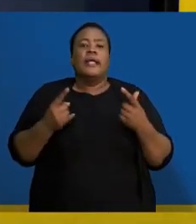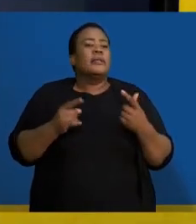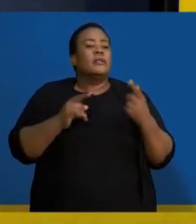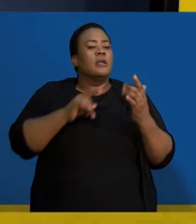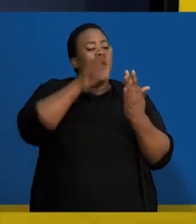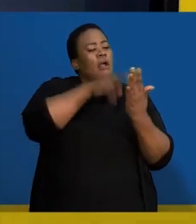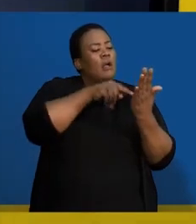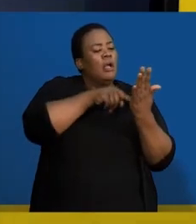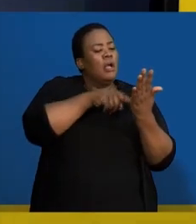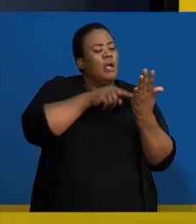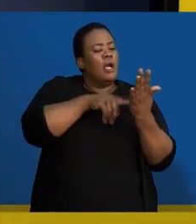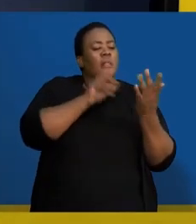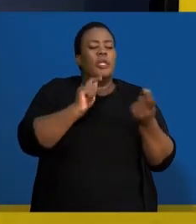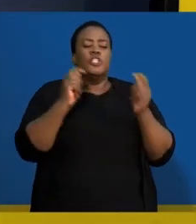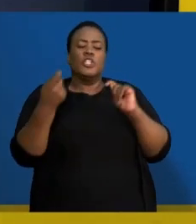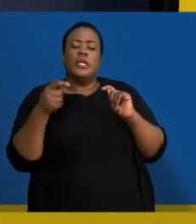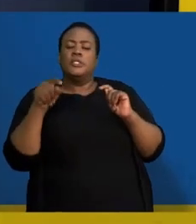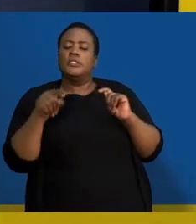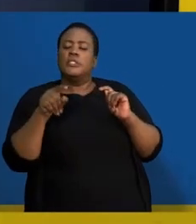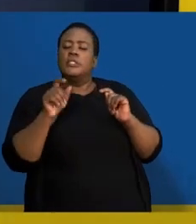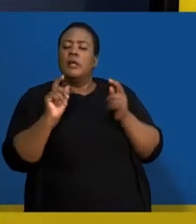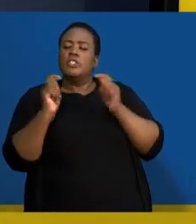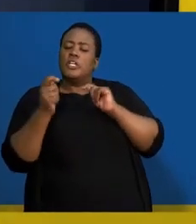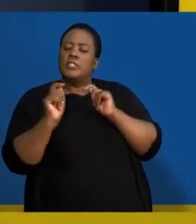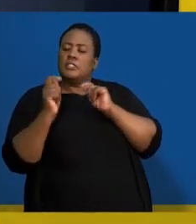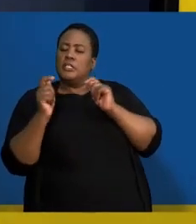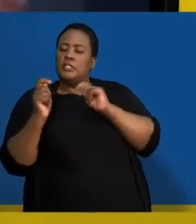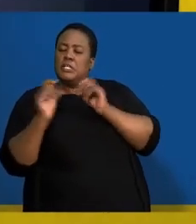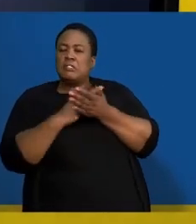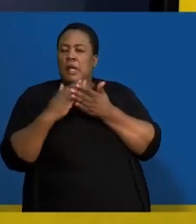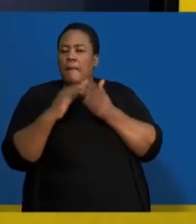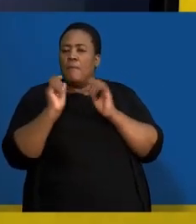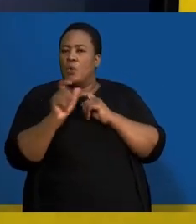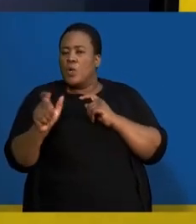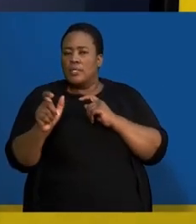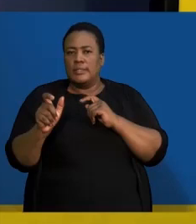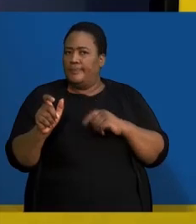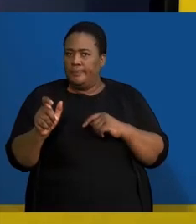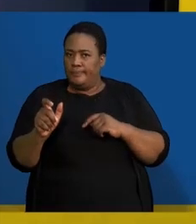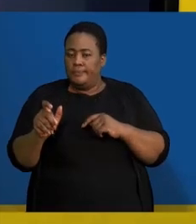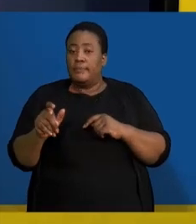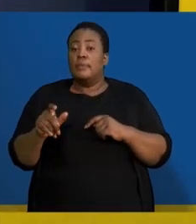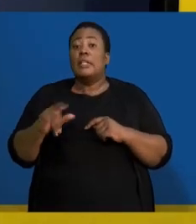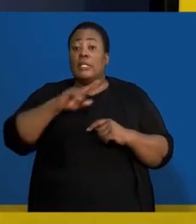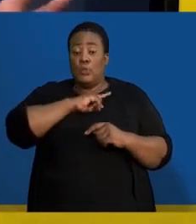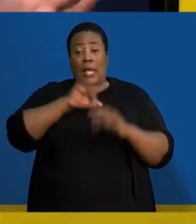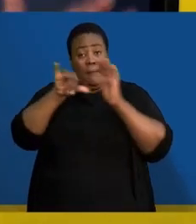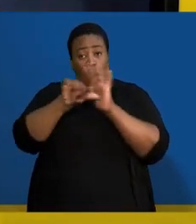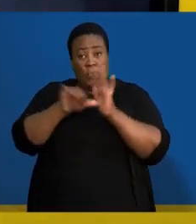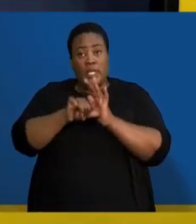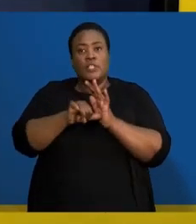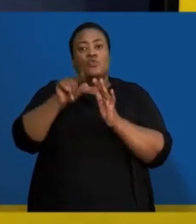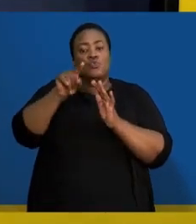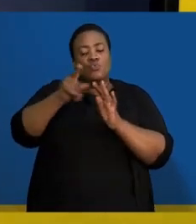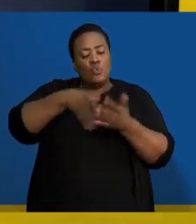source. You have to use your own words. As I said before, that is where studying comes in. So you should walk into